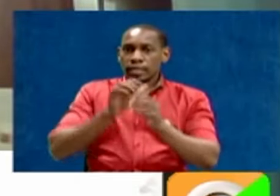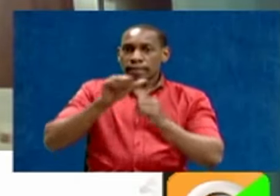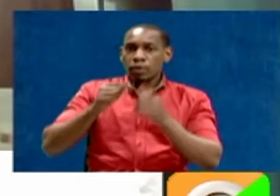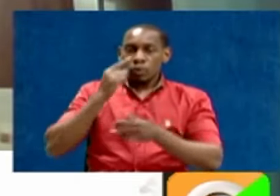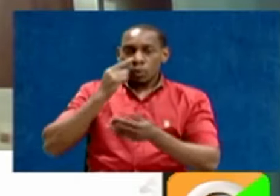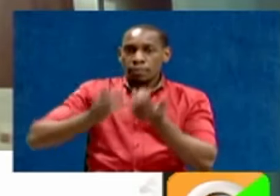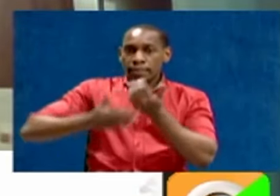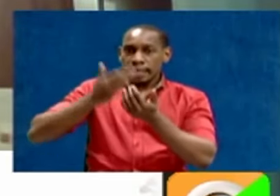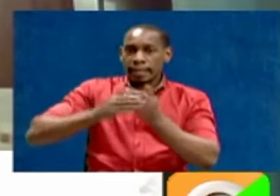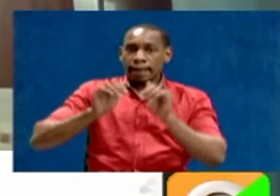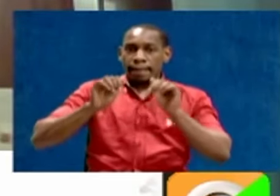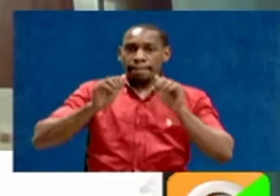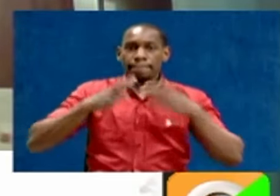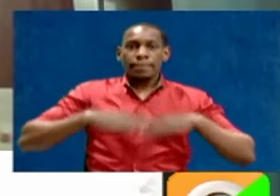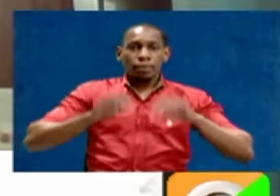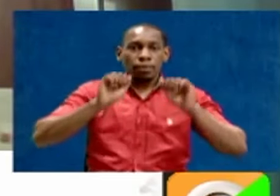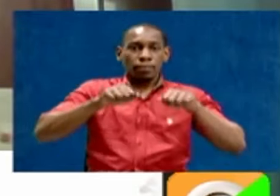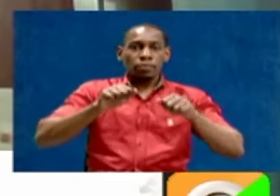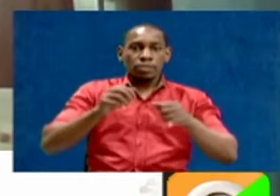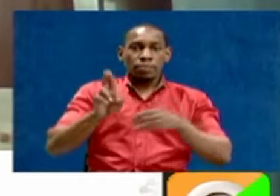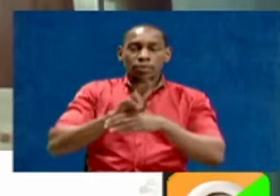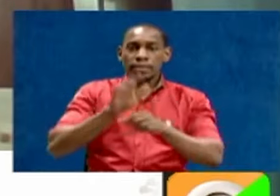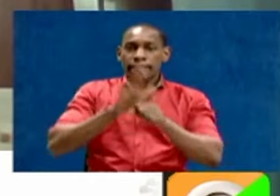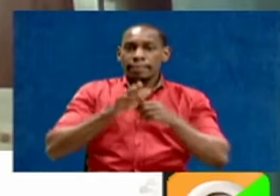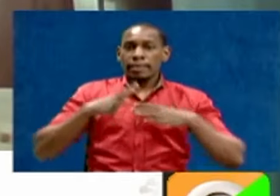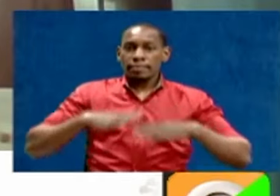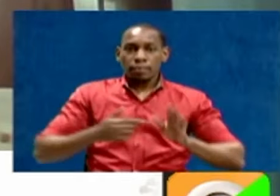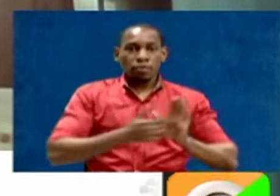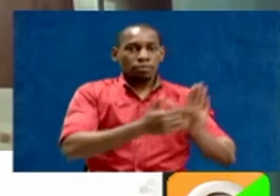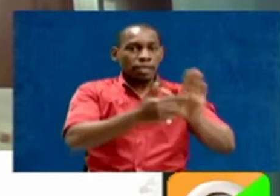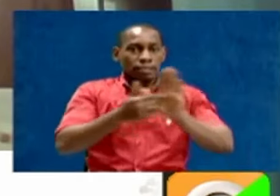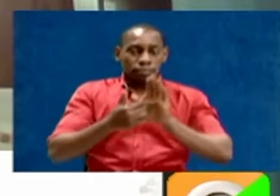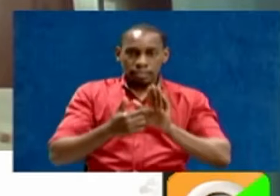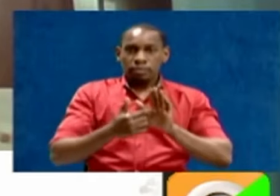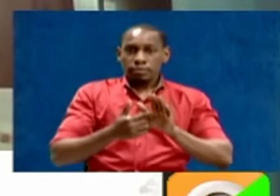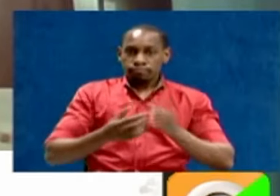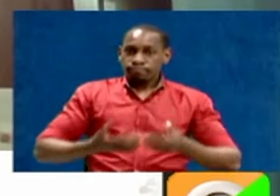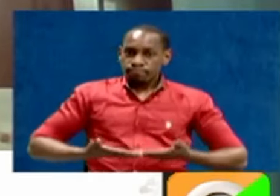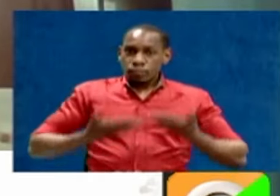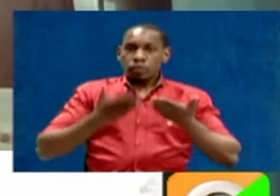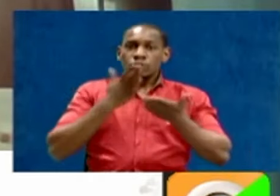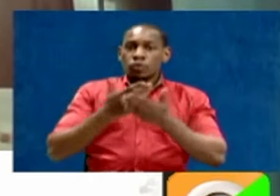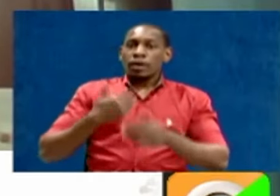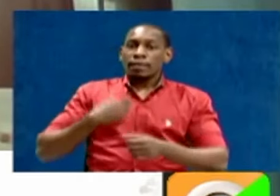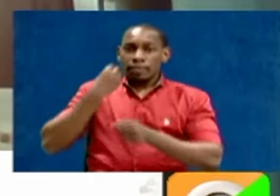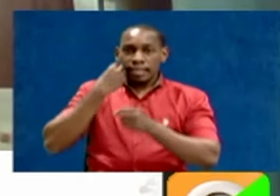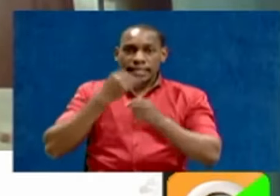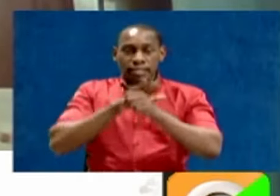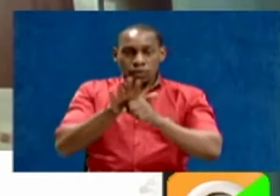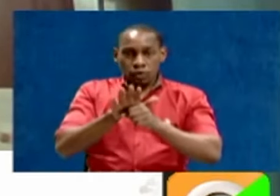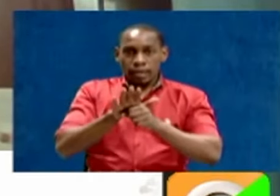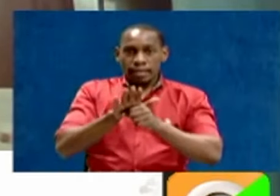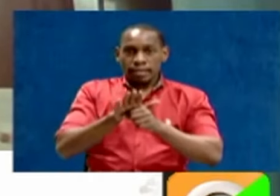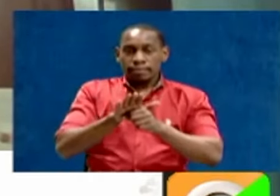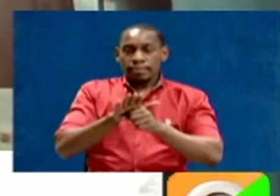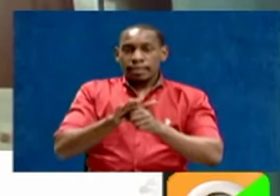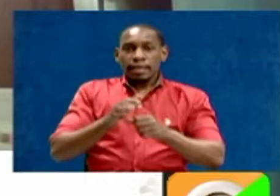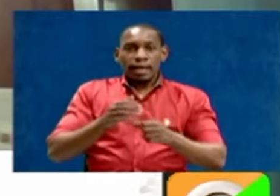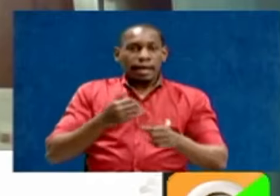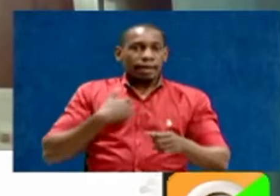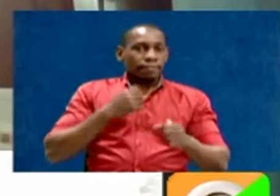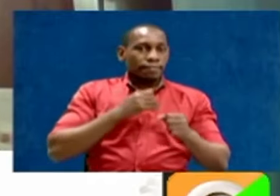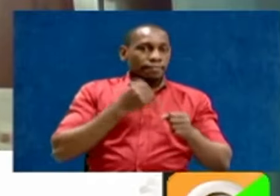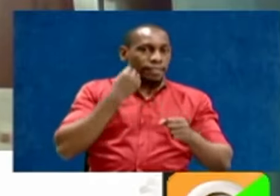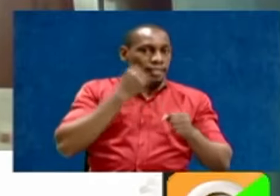available that people can use, quite a number of people have come forward and said, look, I have also tested positive, or I tested positive, now I'm